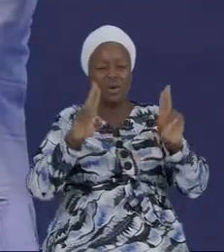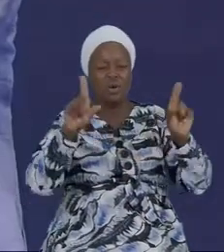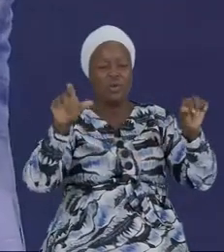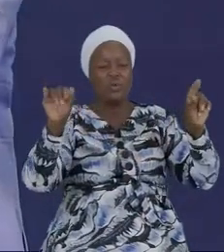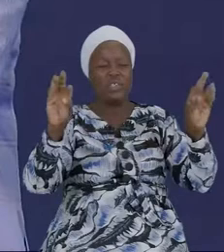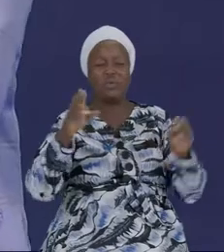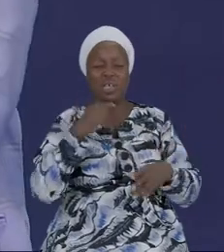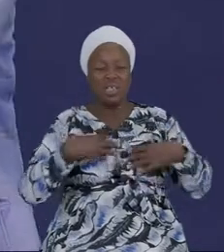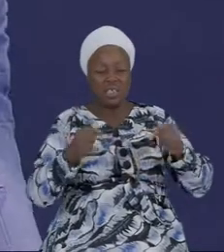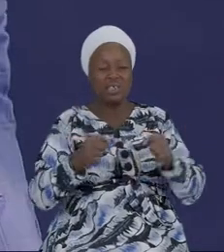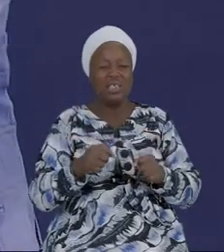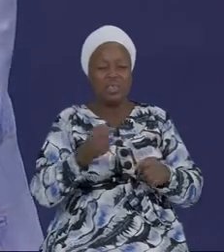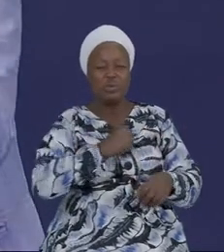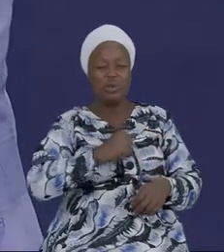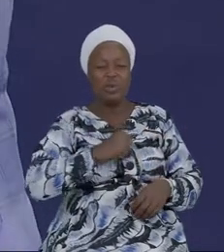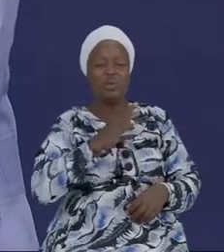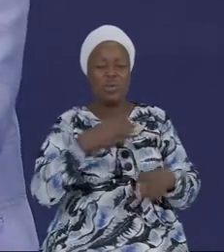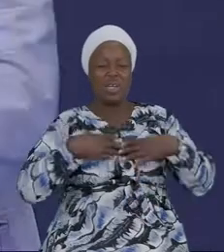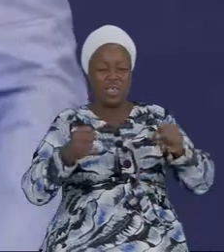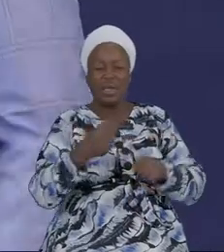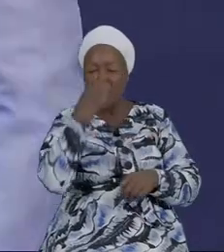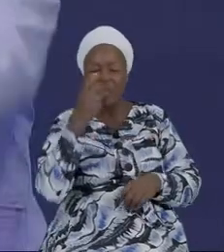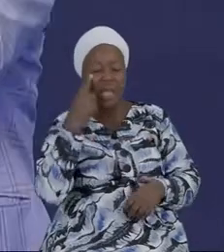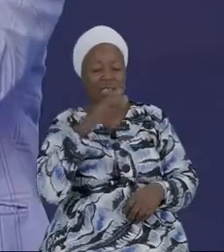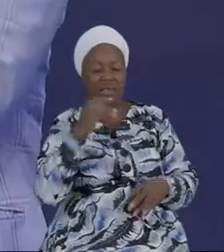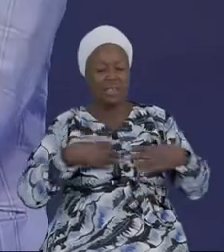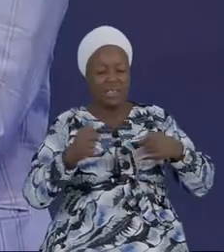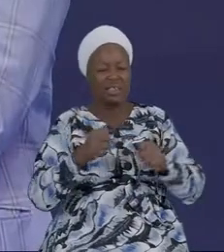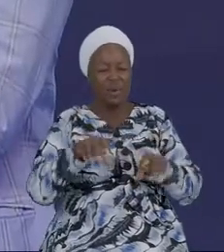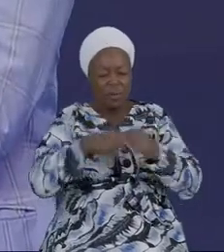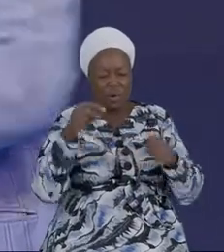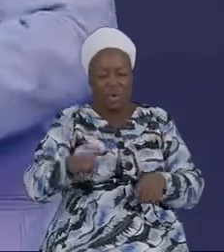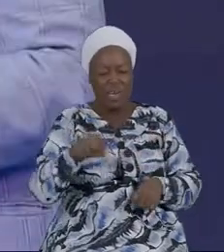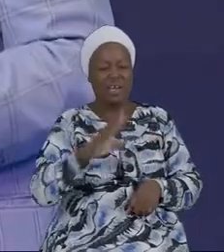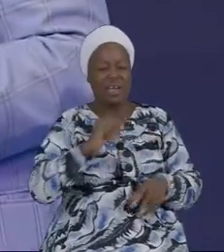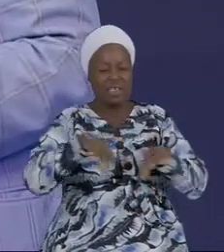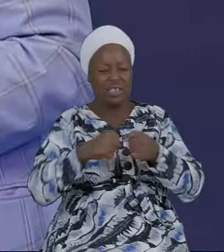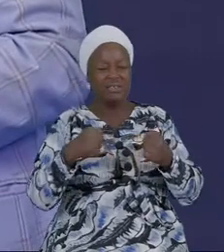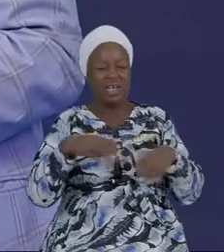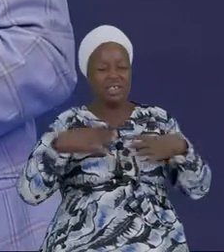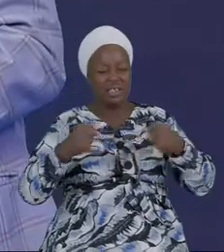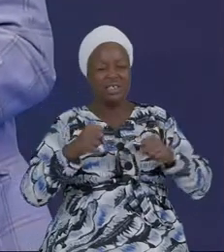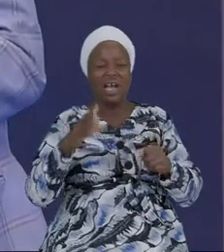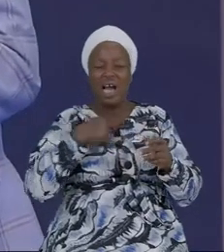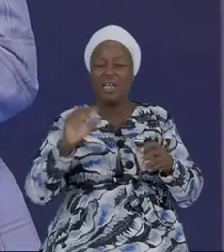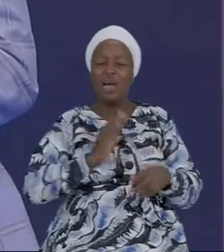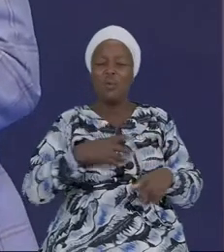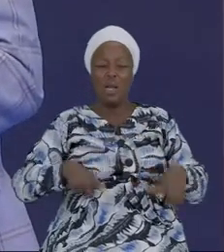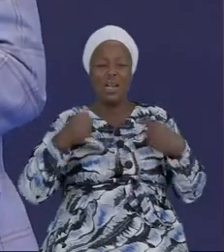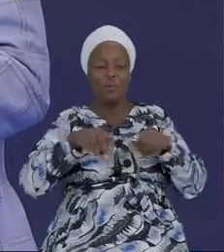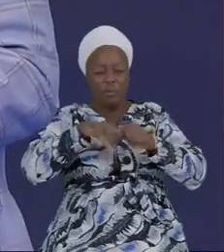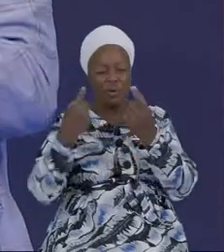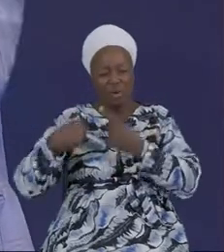healed, tuberculosis you have healed, blind eyes you have healed, broken legs you have healed, and our lives,